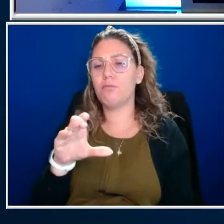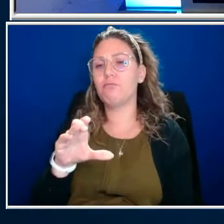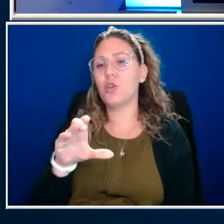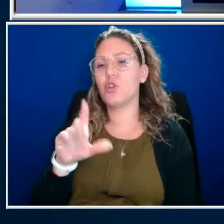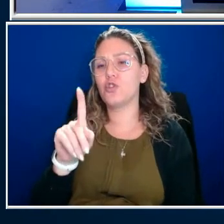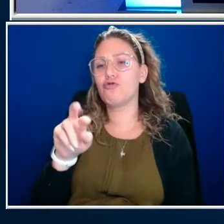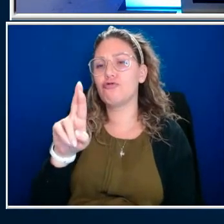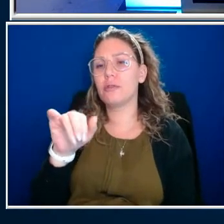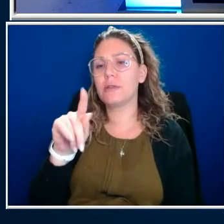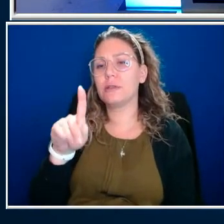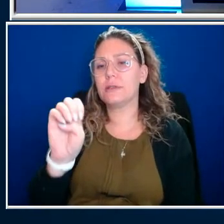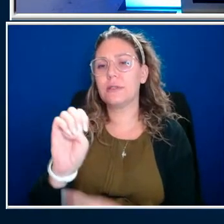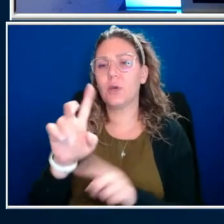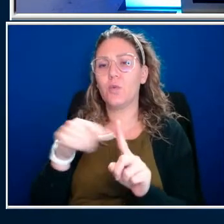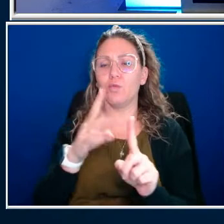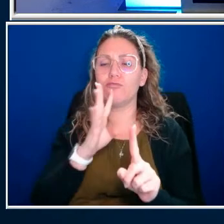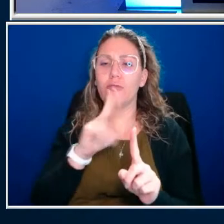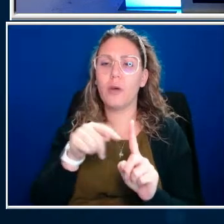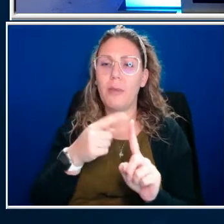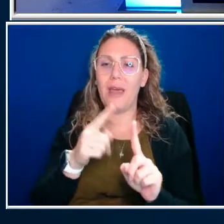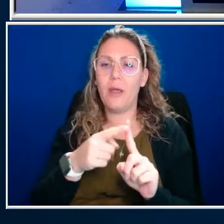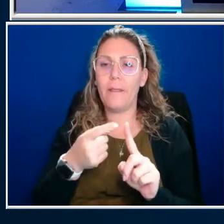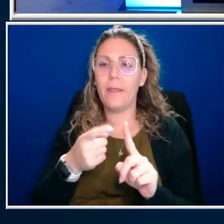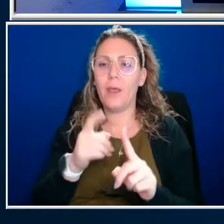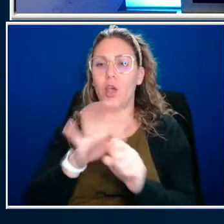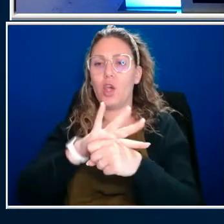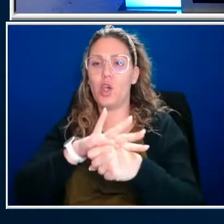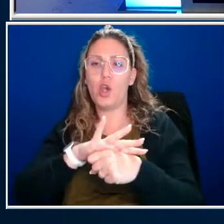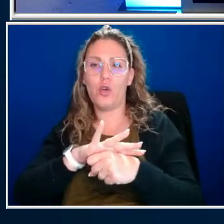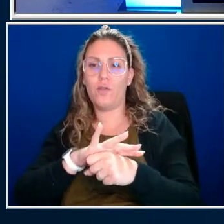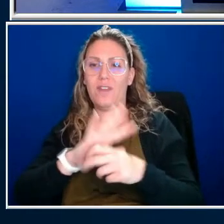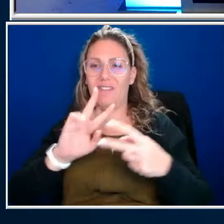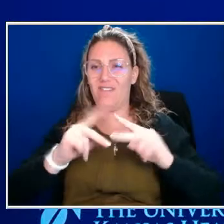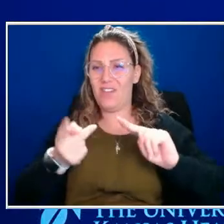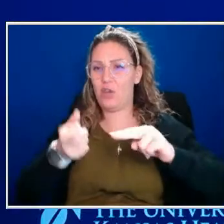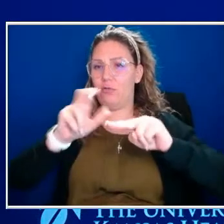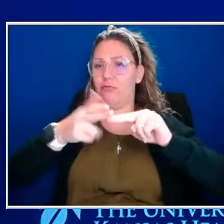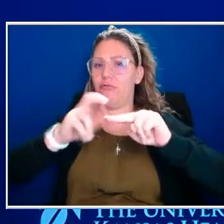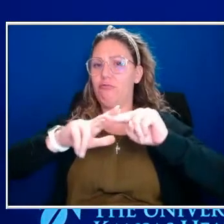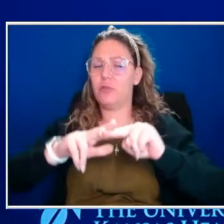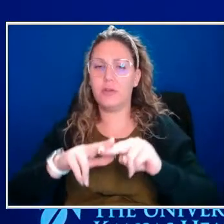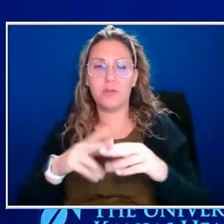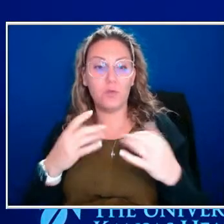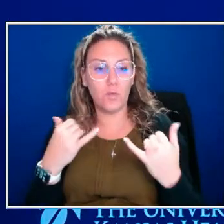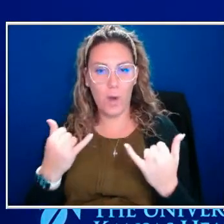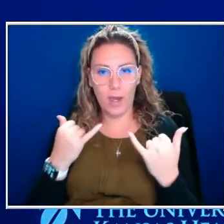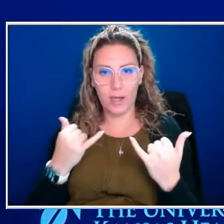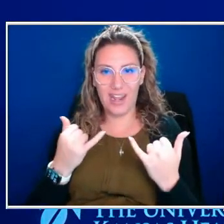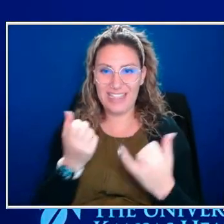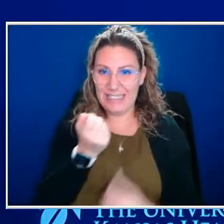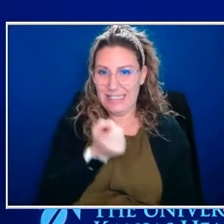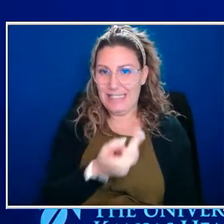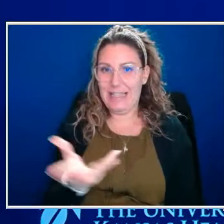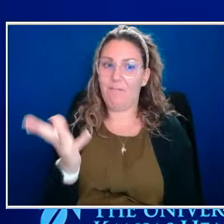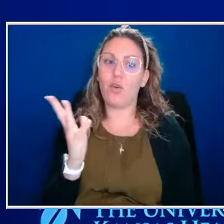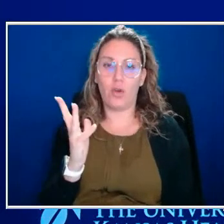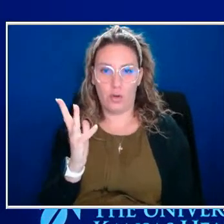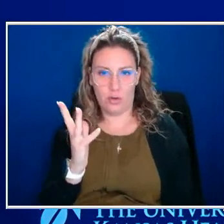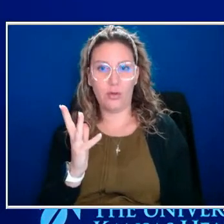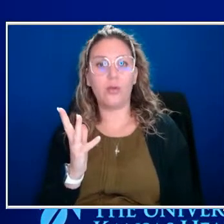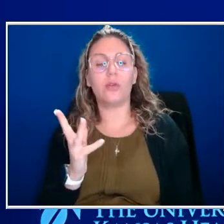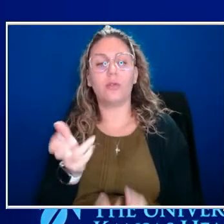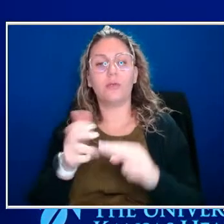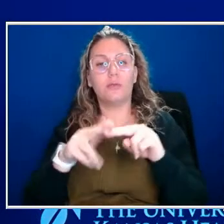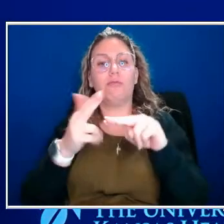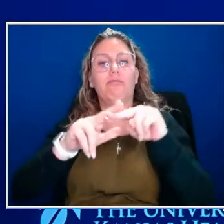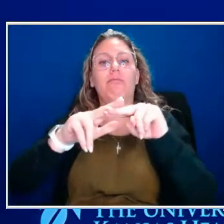the COVID variant that's increasing, which one are you talking about? You know, right now there is several that are increasing in the United